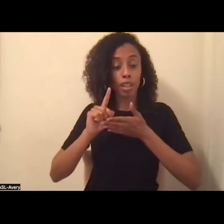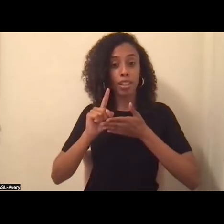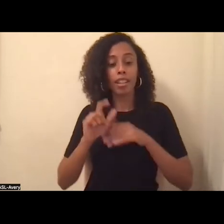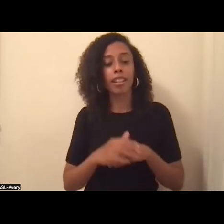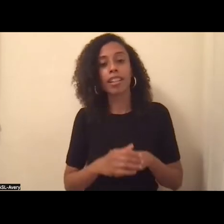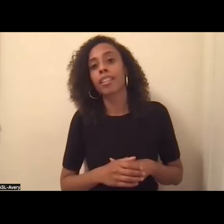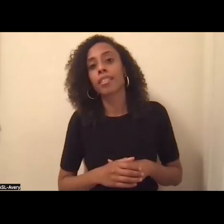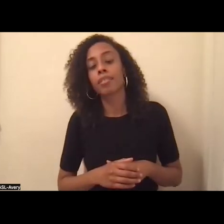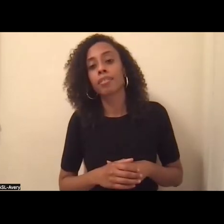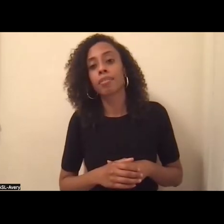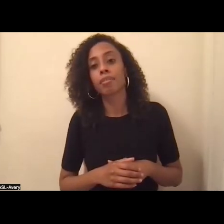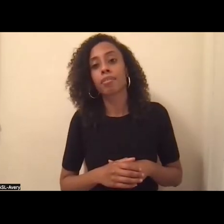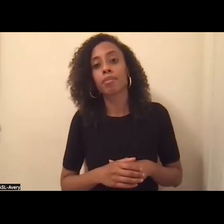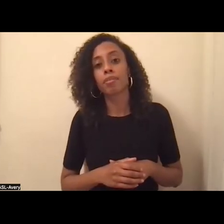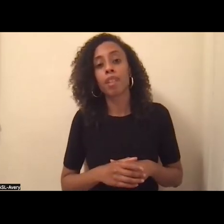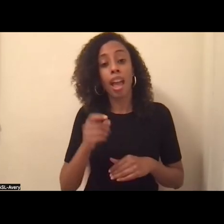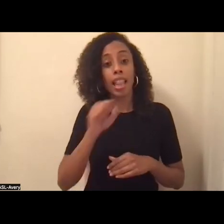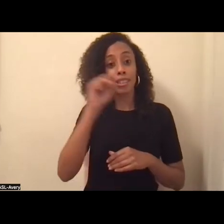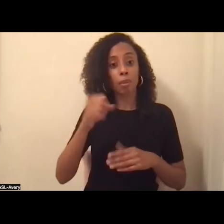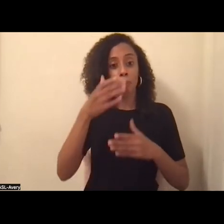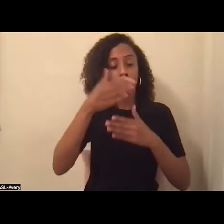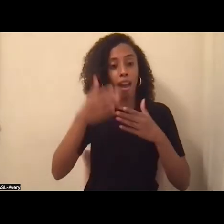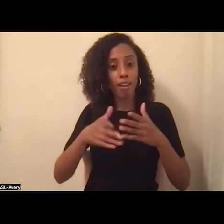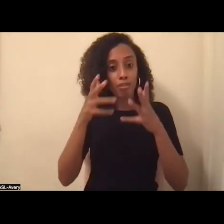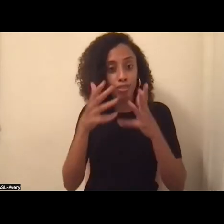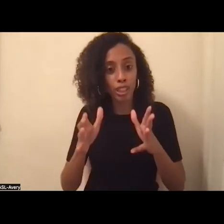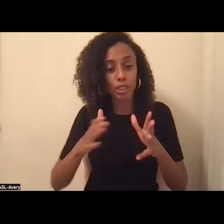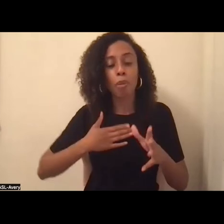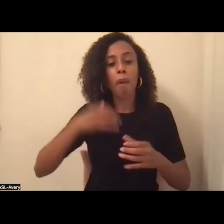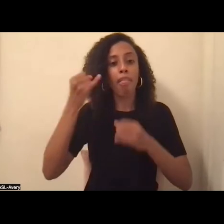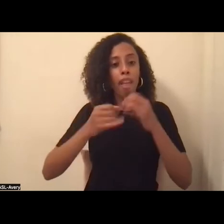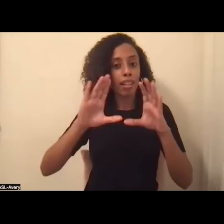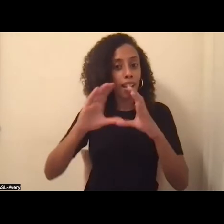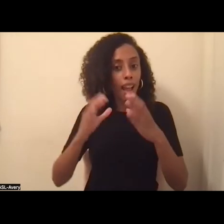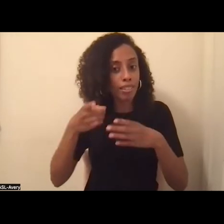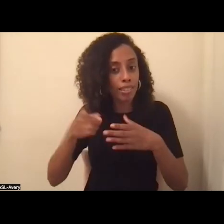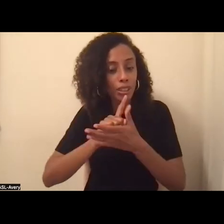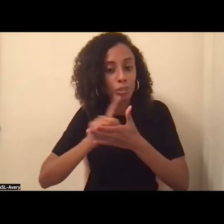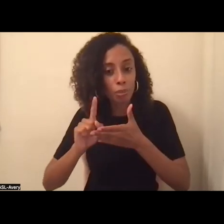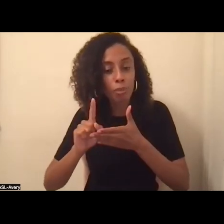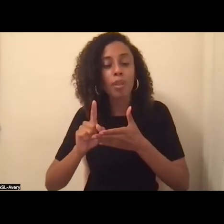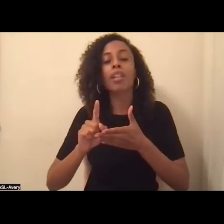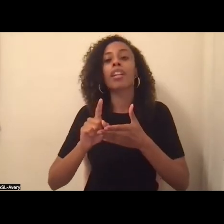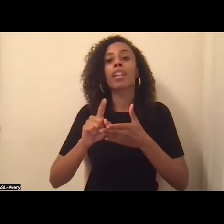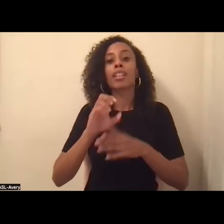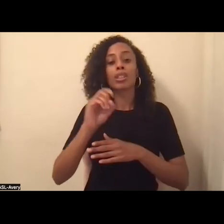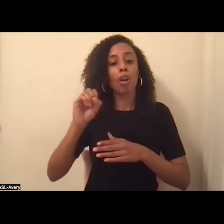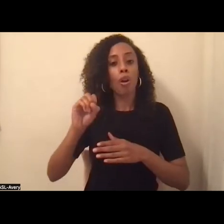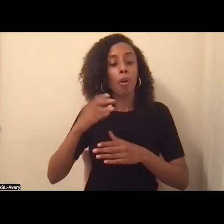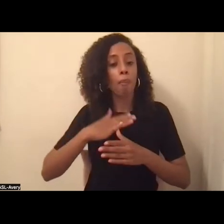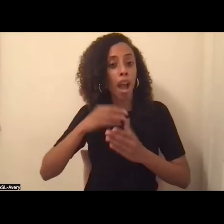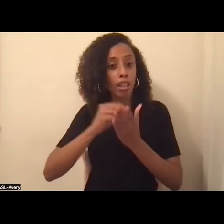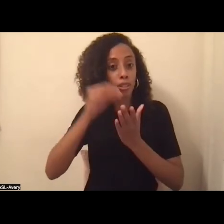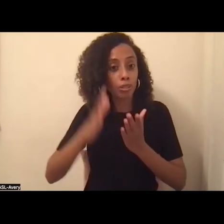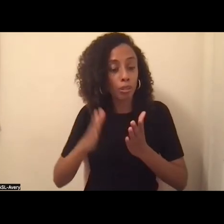also the end of the semester, so it was my last classes of the week. And so my students